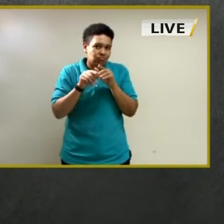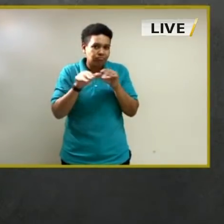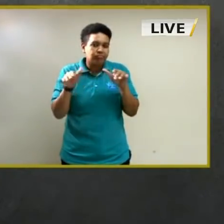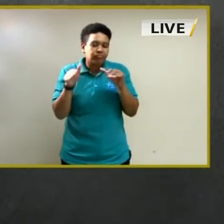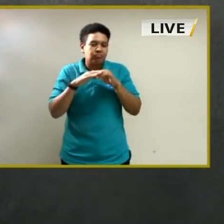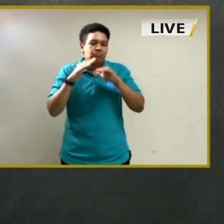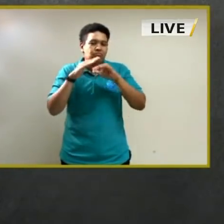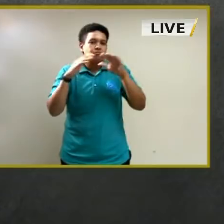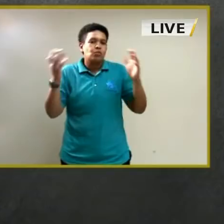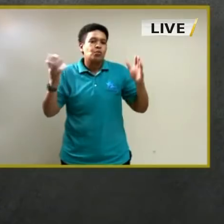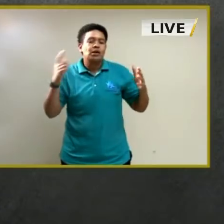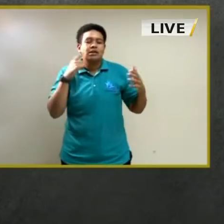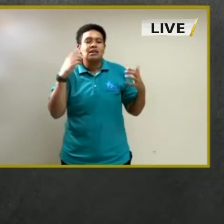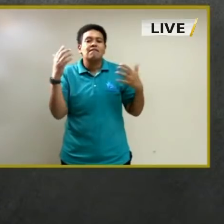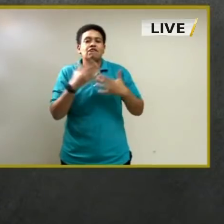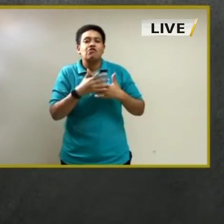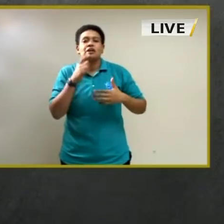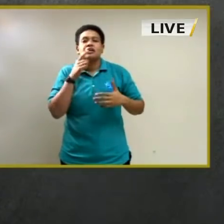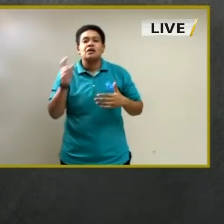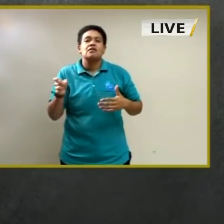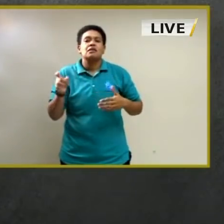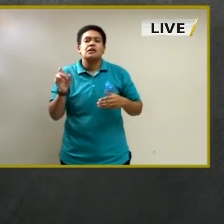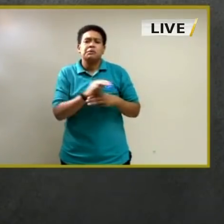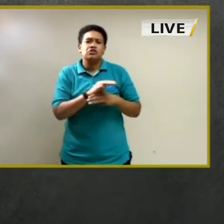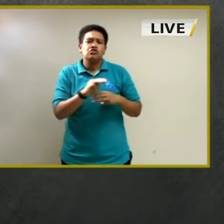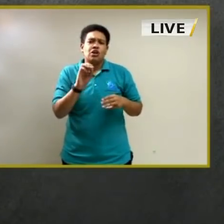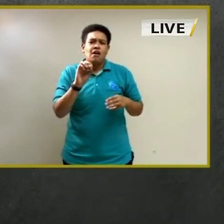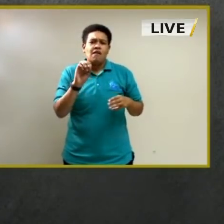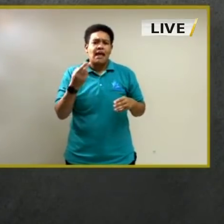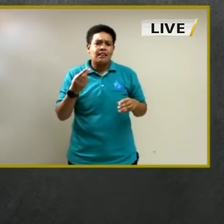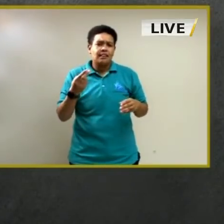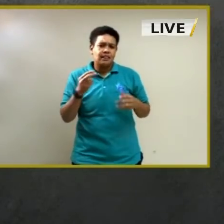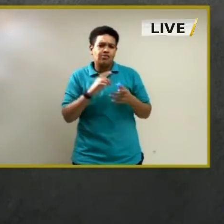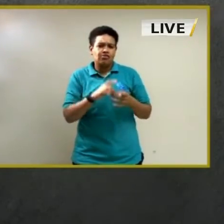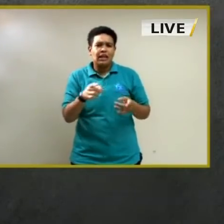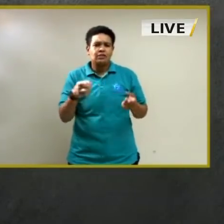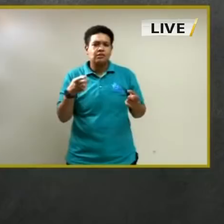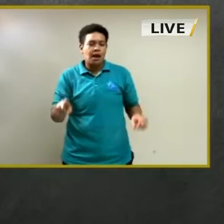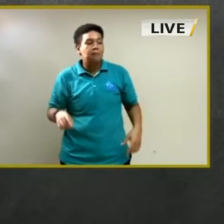fears of the health ministry in regards to the same?